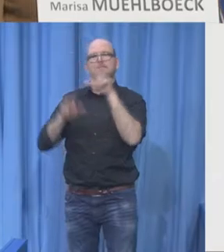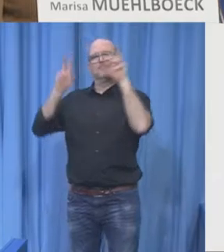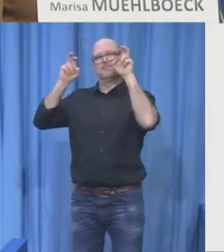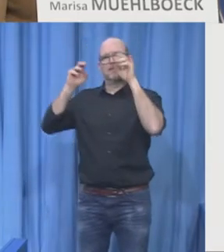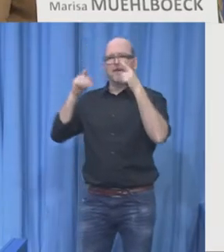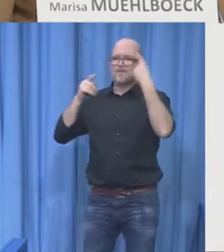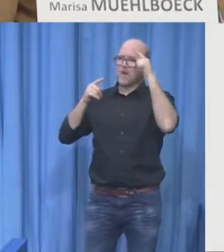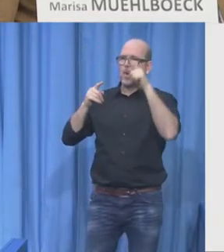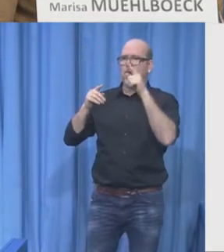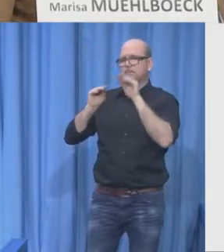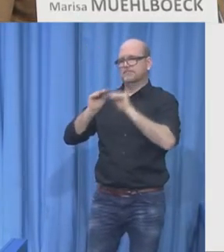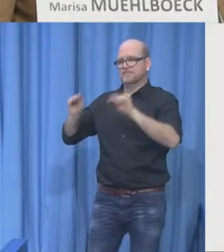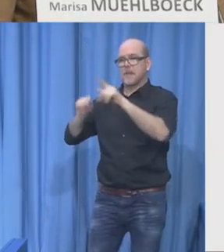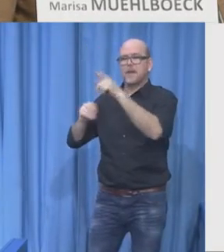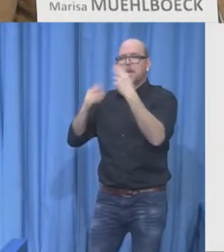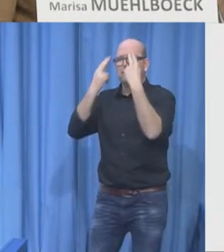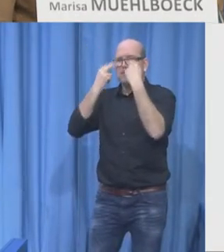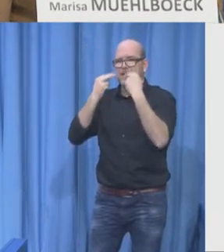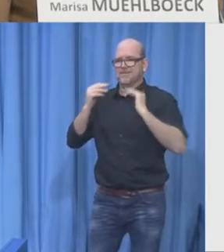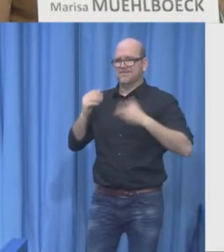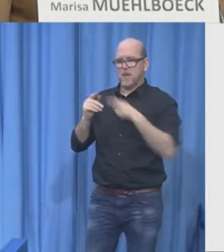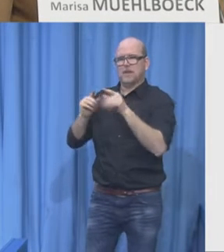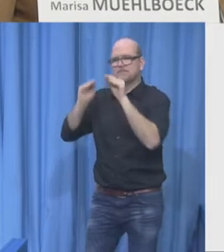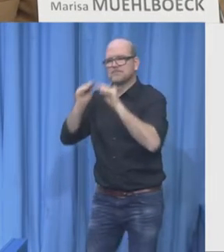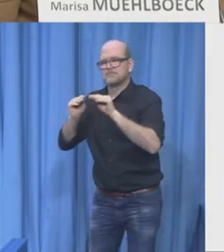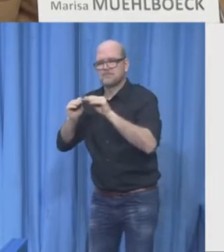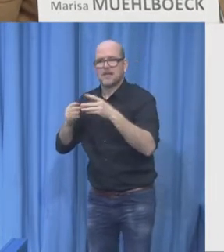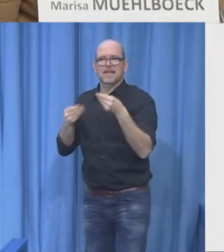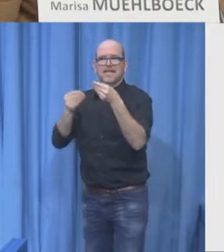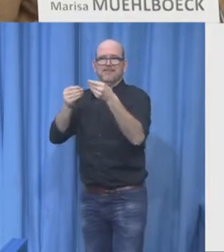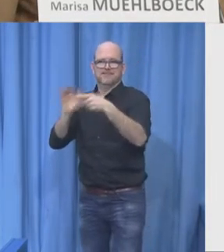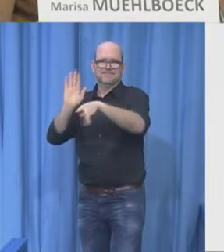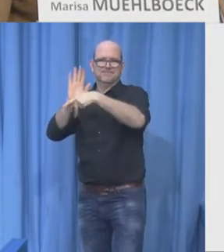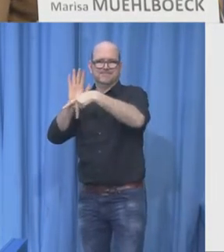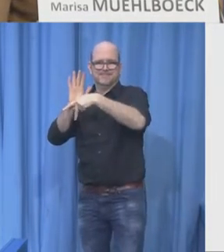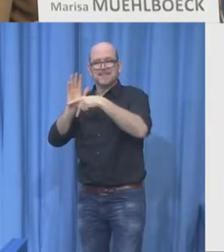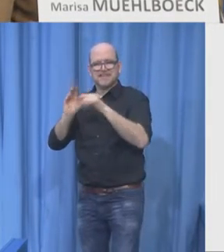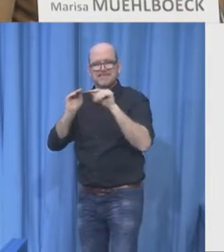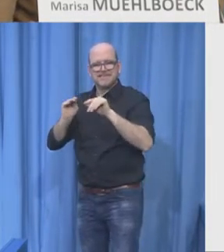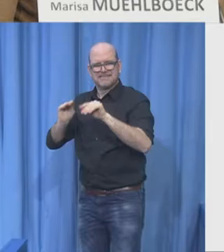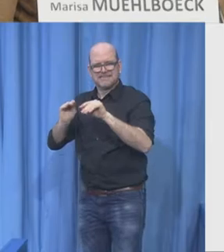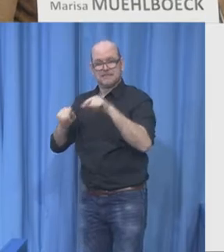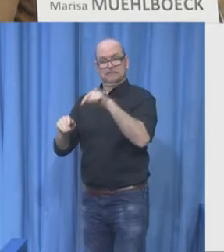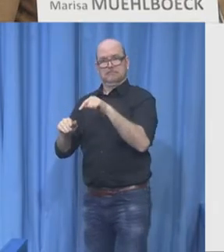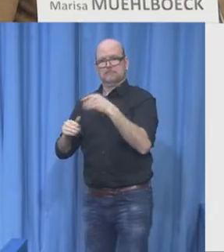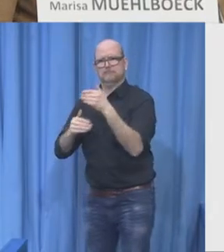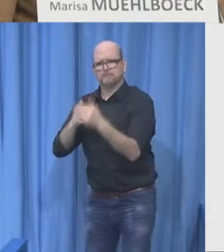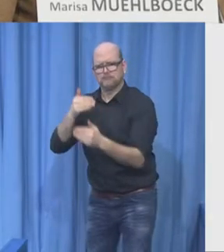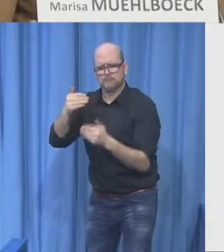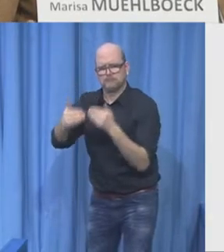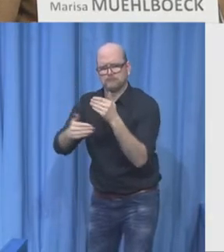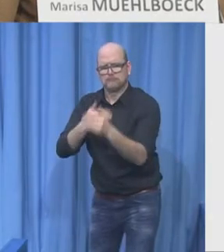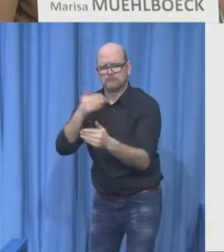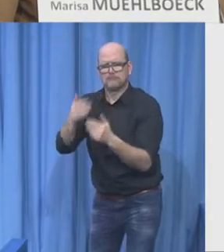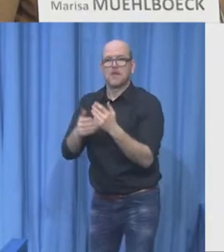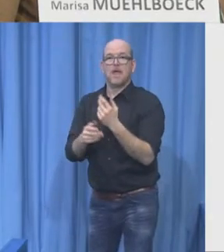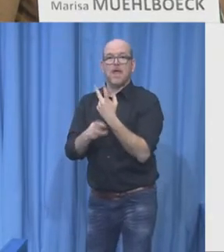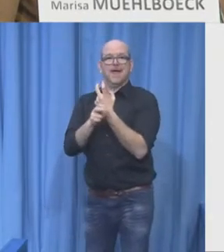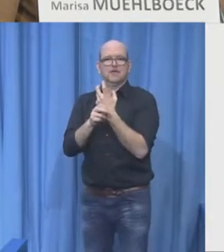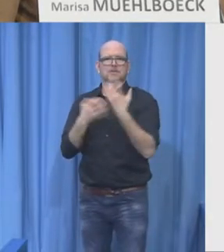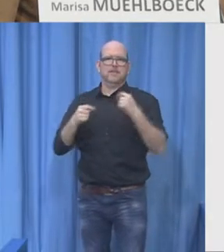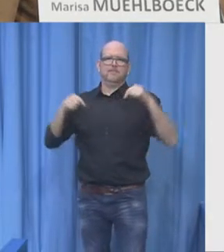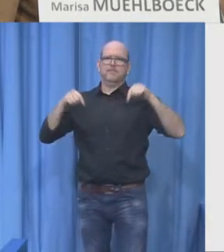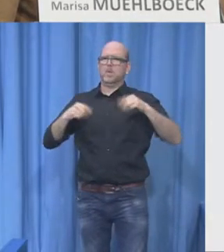As I said before, this phase was financed by a group of philanthropists called the Sinnstifter. And one of them is the